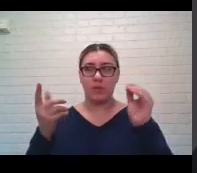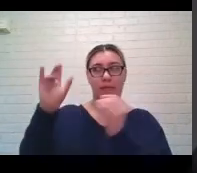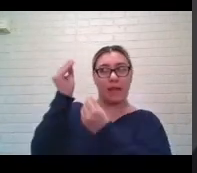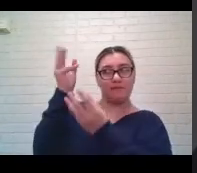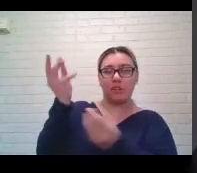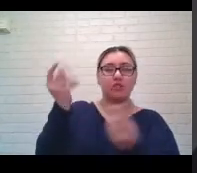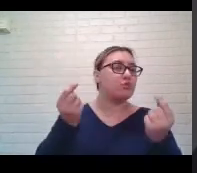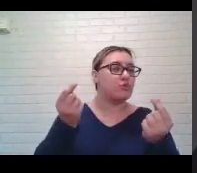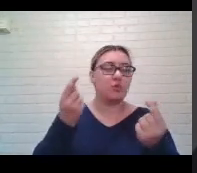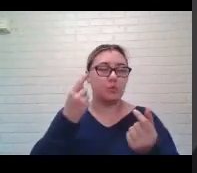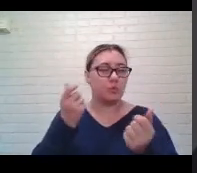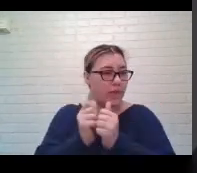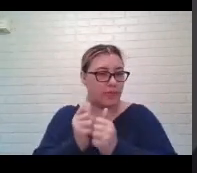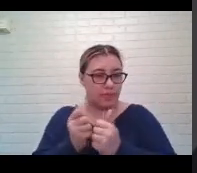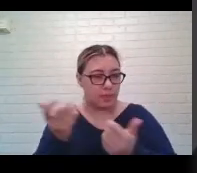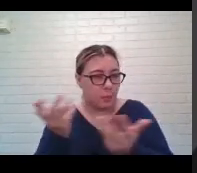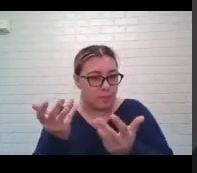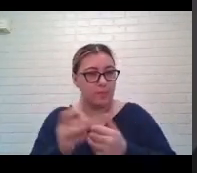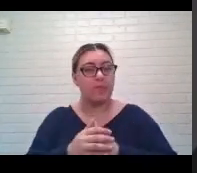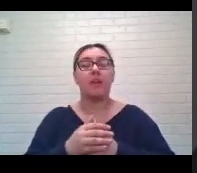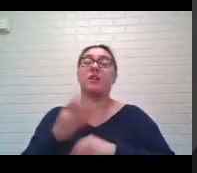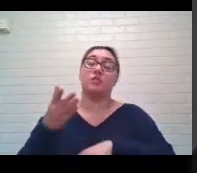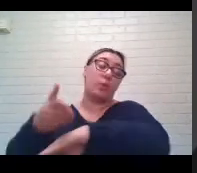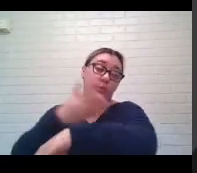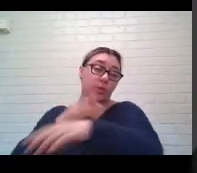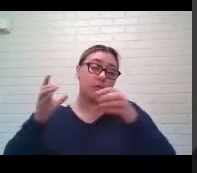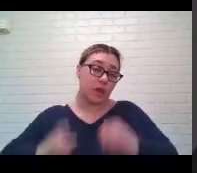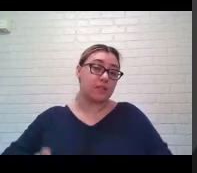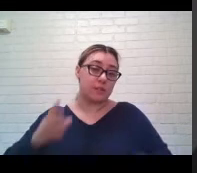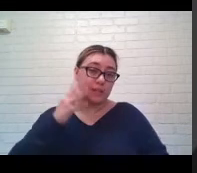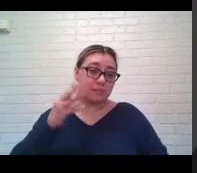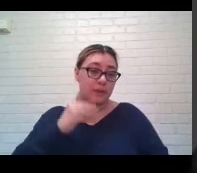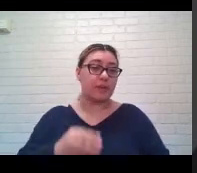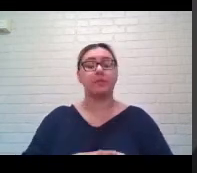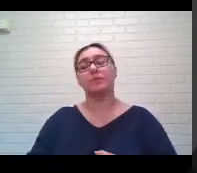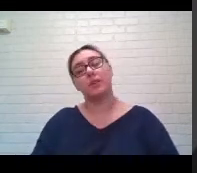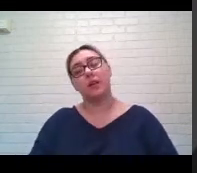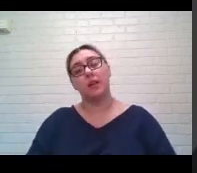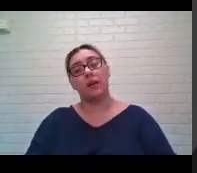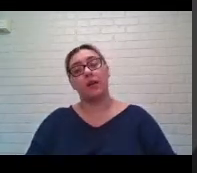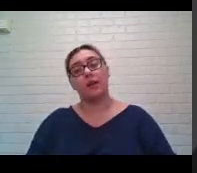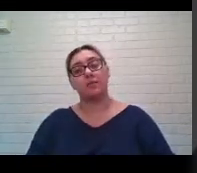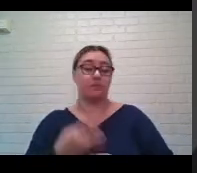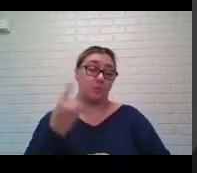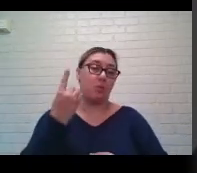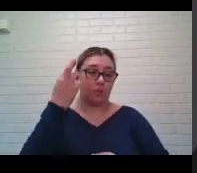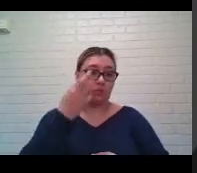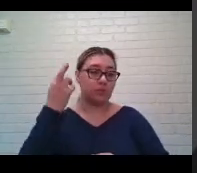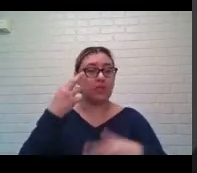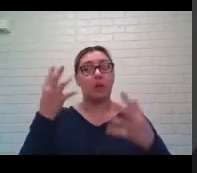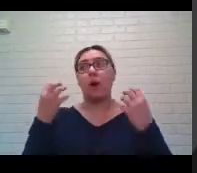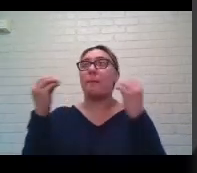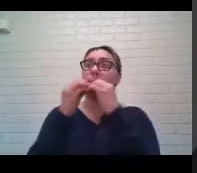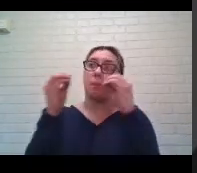obviously improving your customer experience. They want more engagement from the customers. They want more people accessing their website